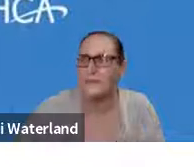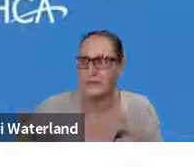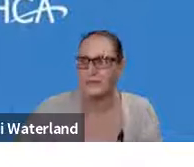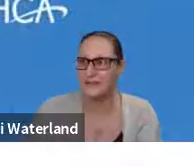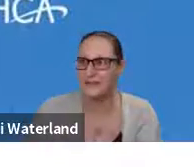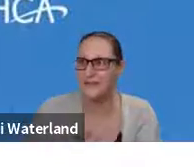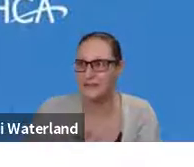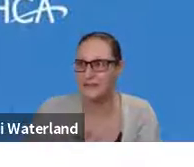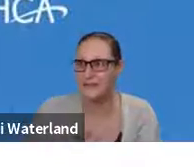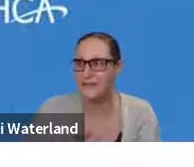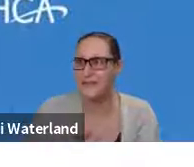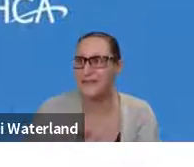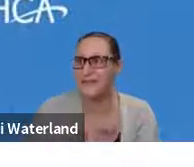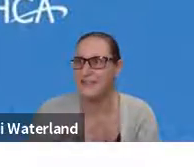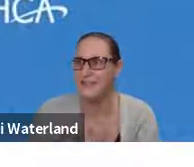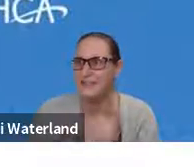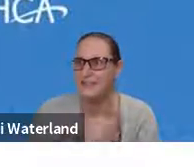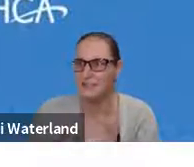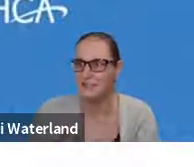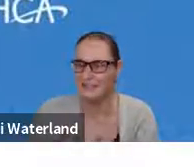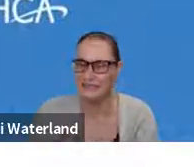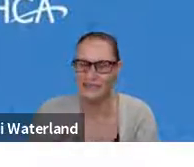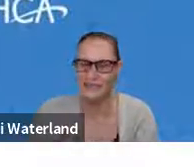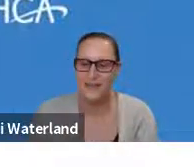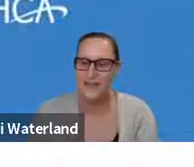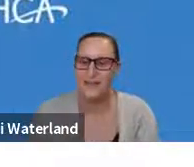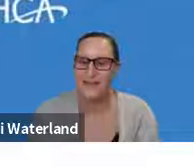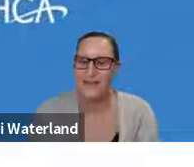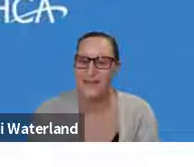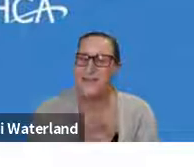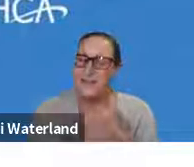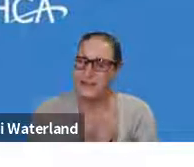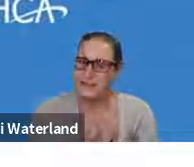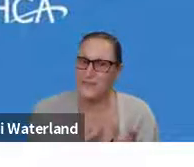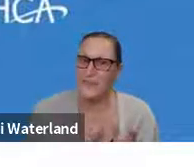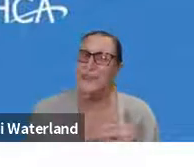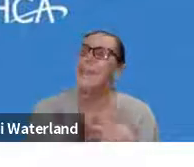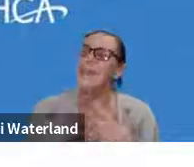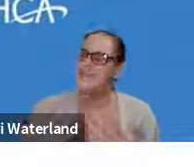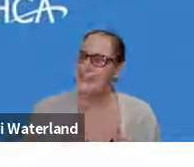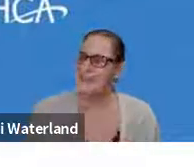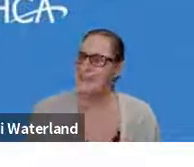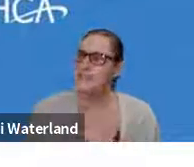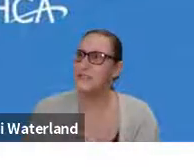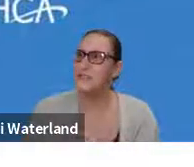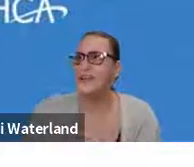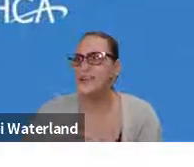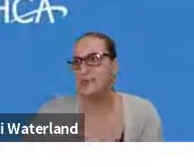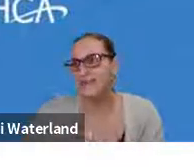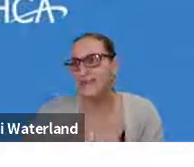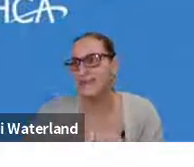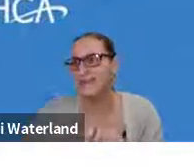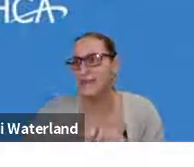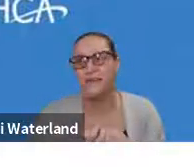for distilling this down and giving us this presentation. Thank you. And then I say this to provide